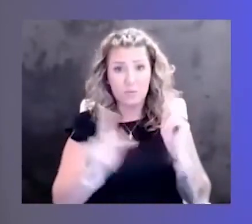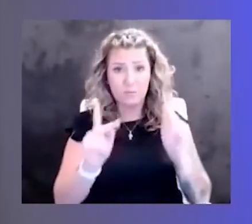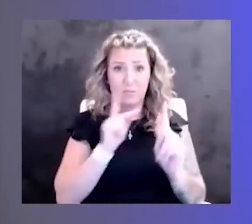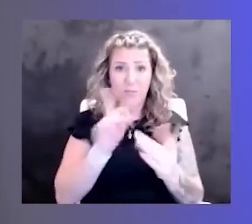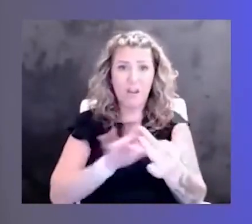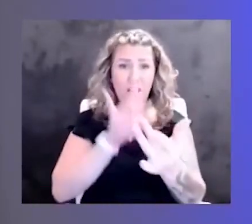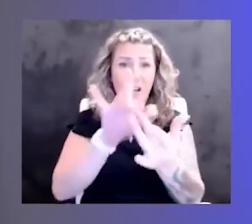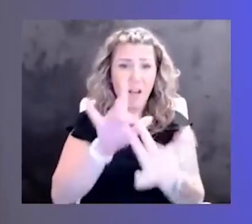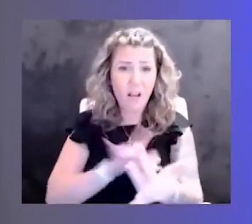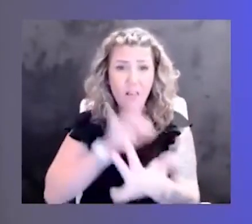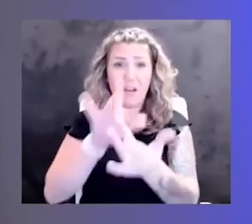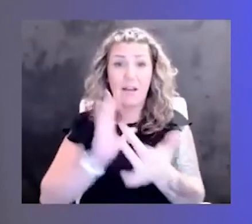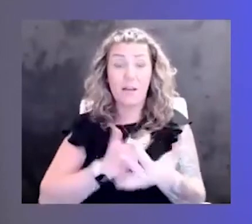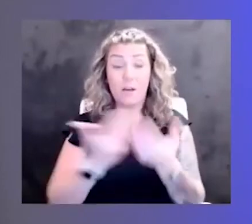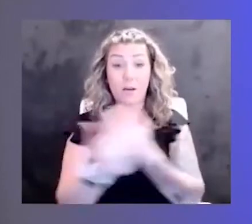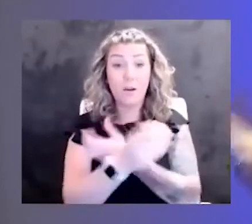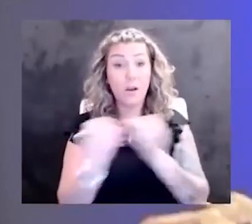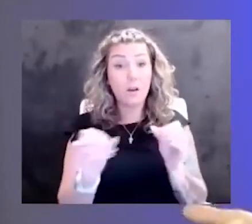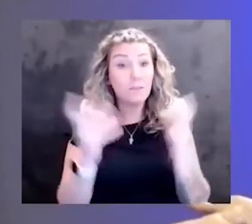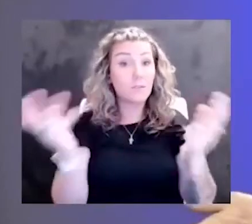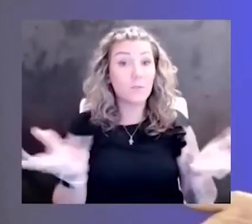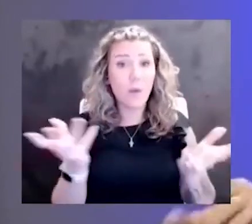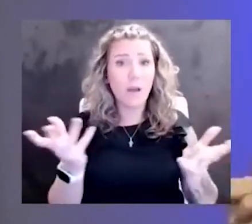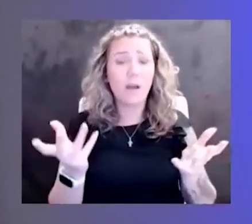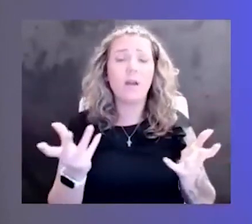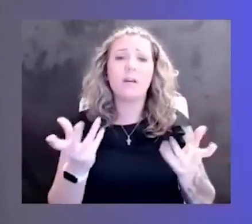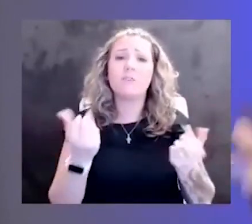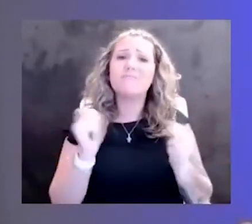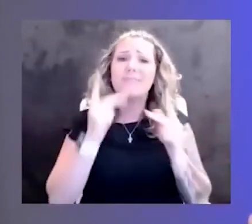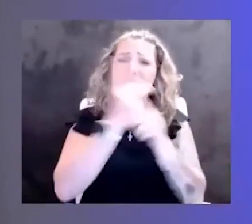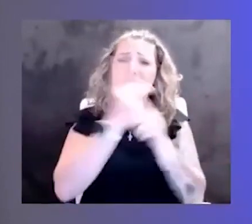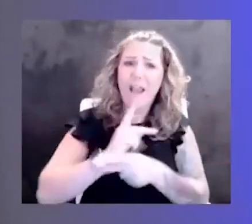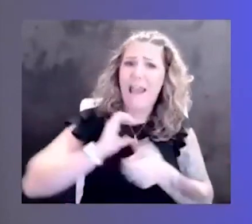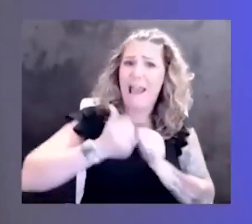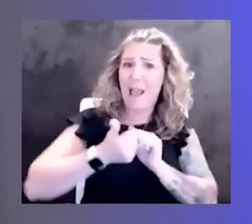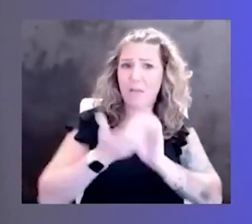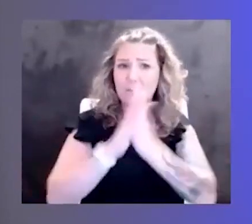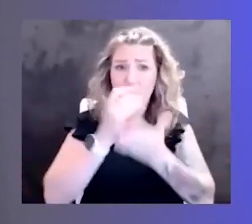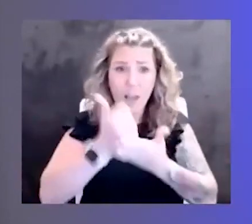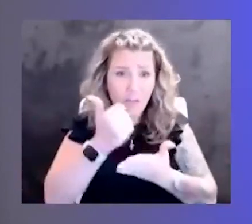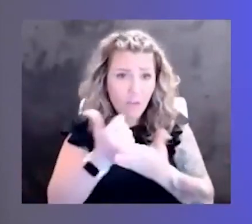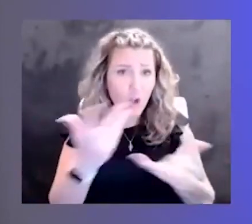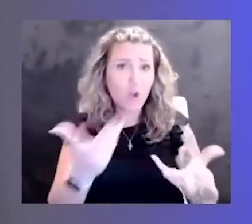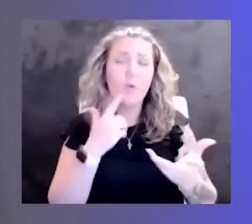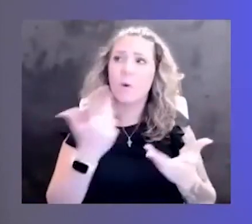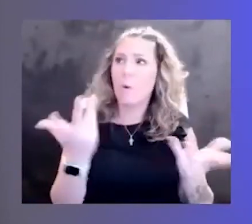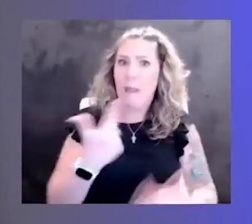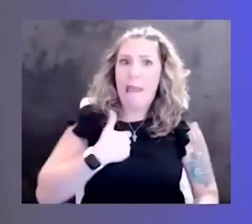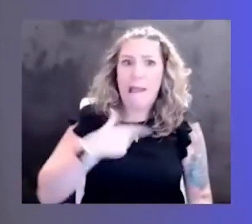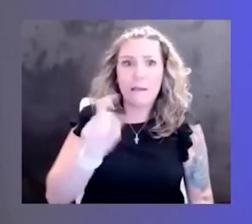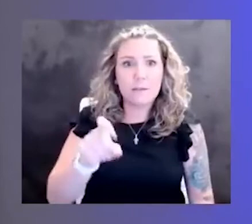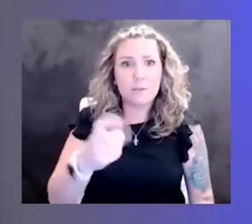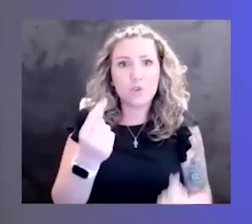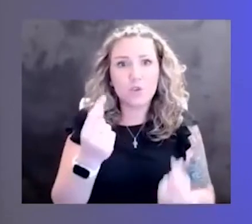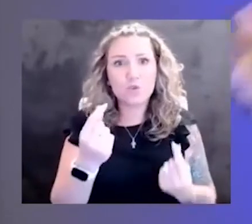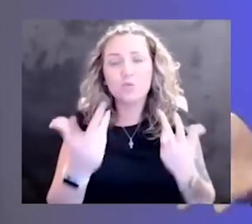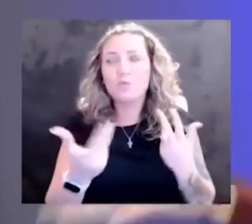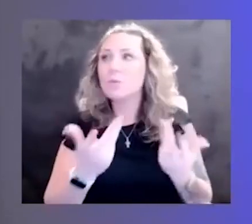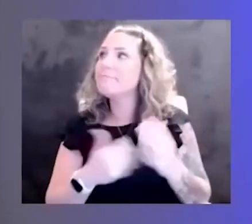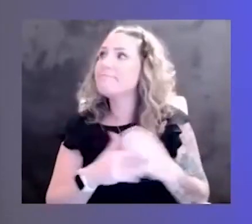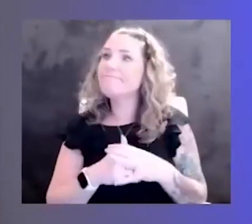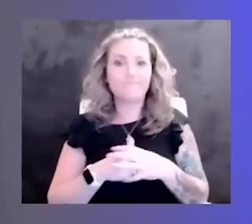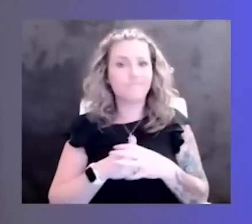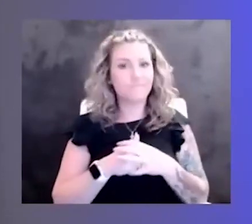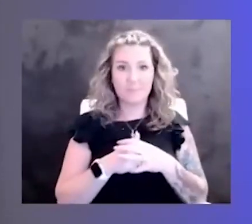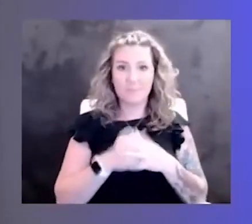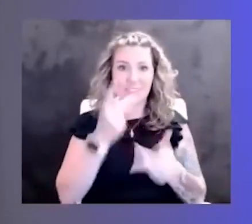to our office were trying to figure out ways to be helpful. What do I need to do to keep folks